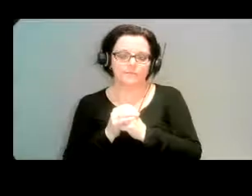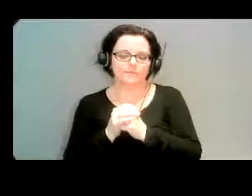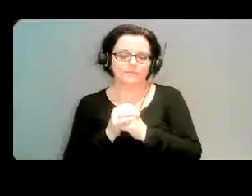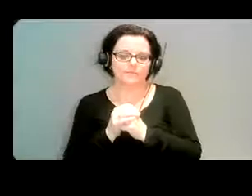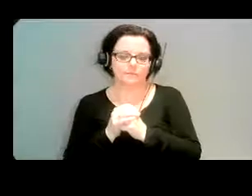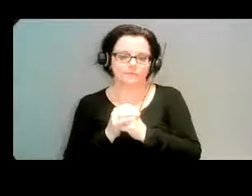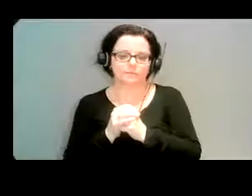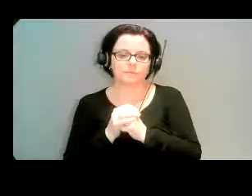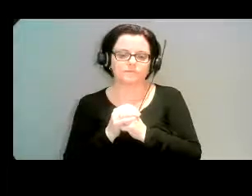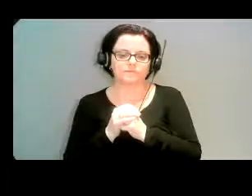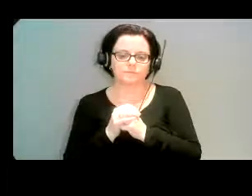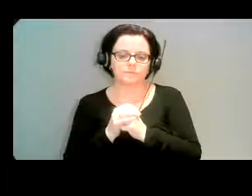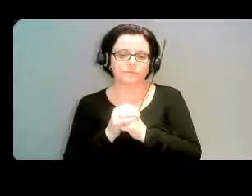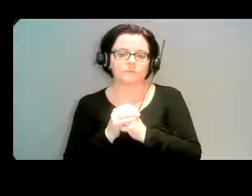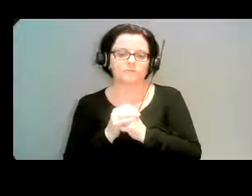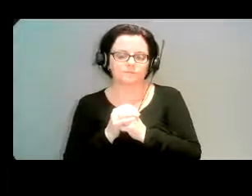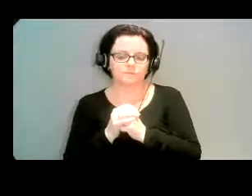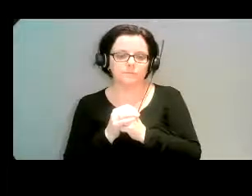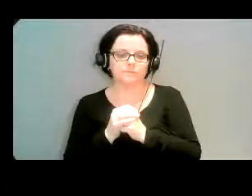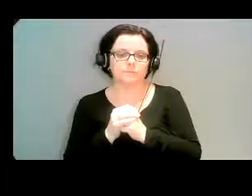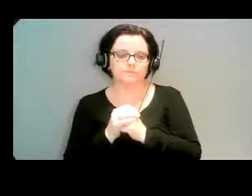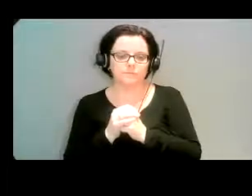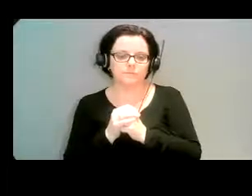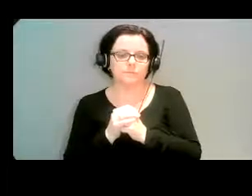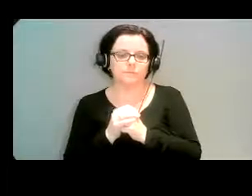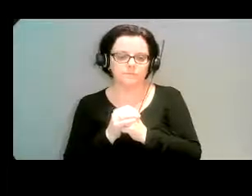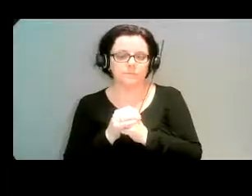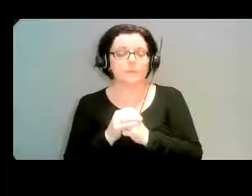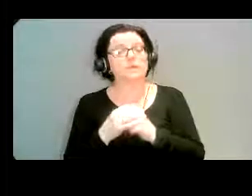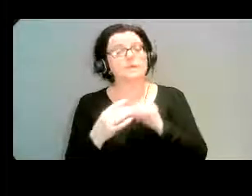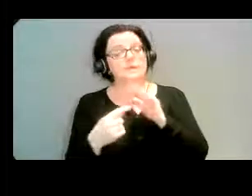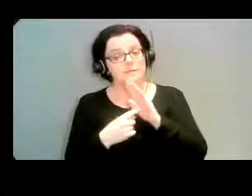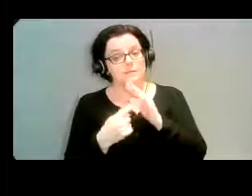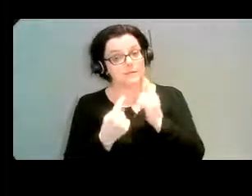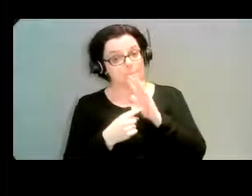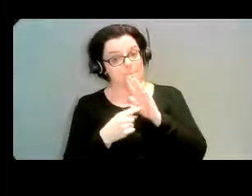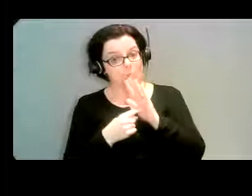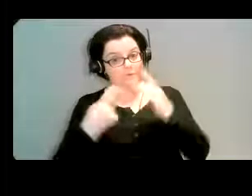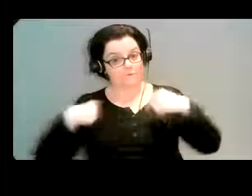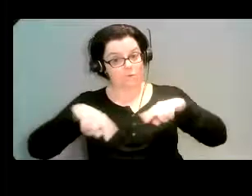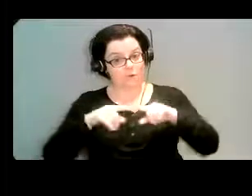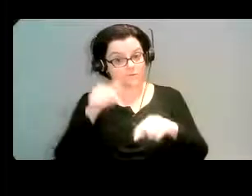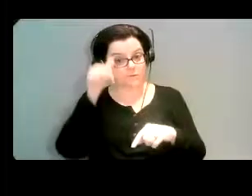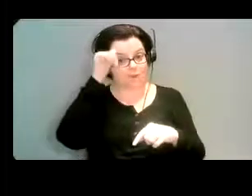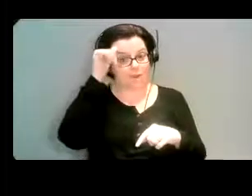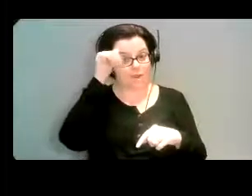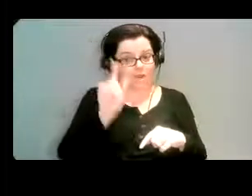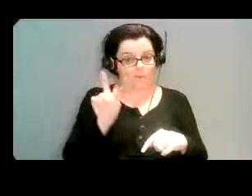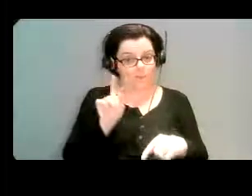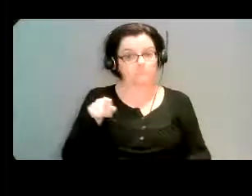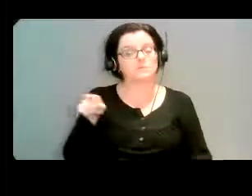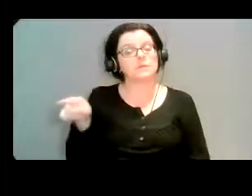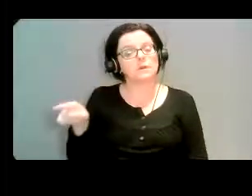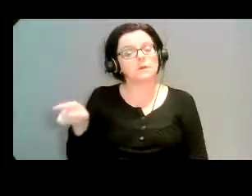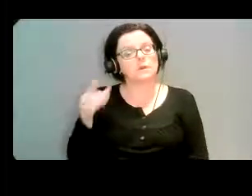One thing that it is important for us, I suppose, to know is that local authority